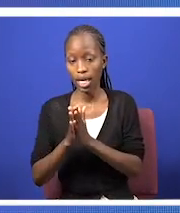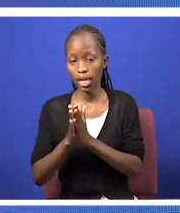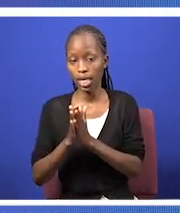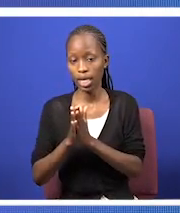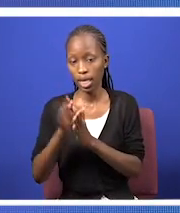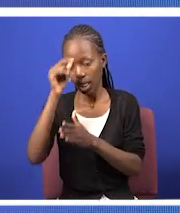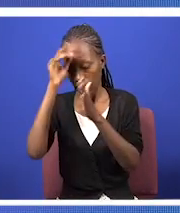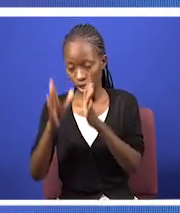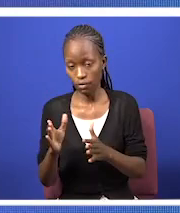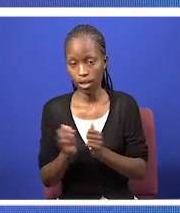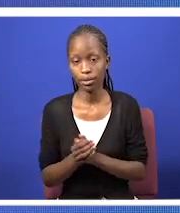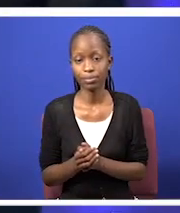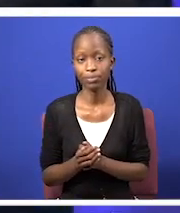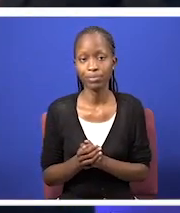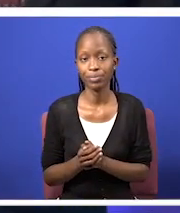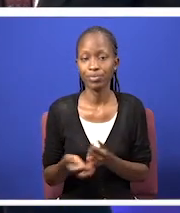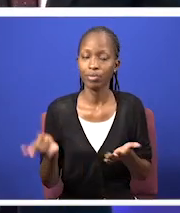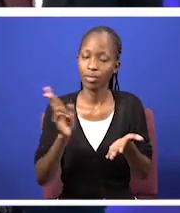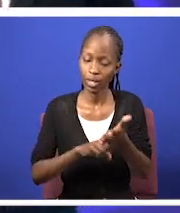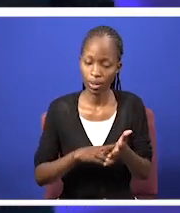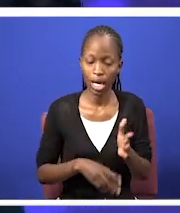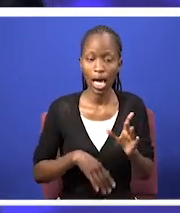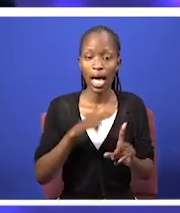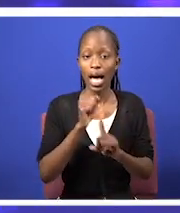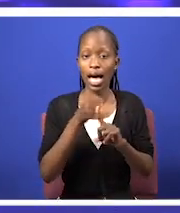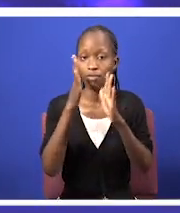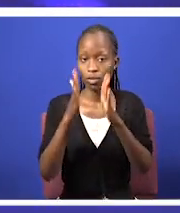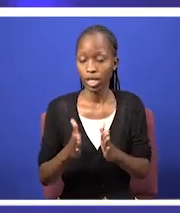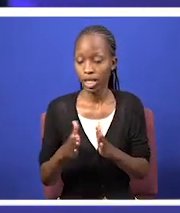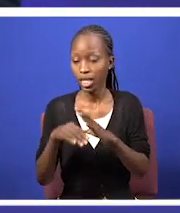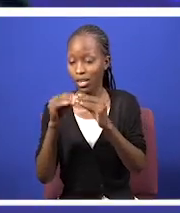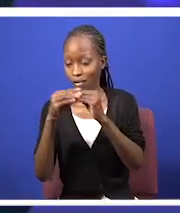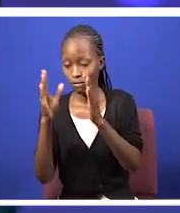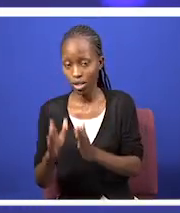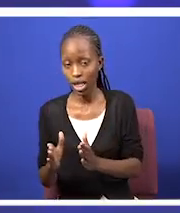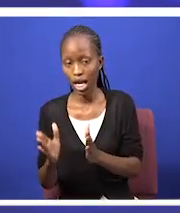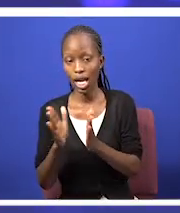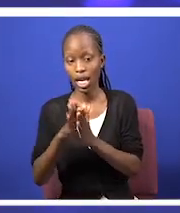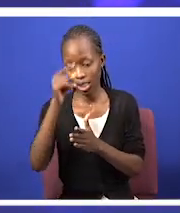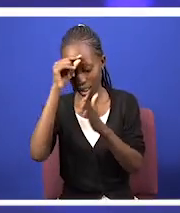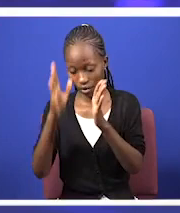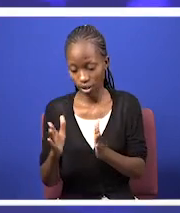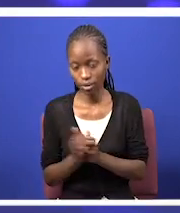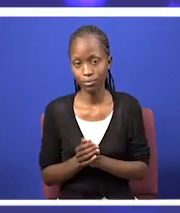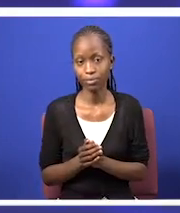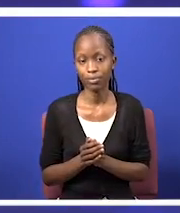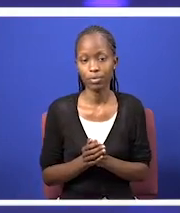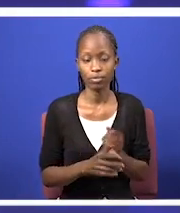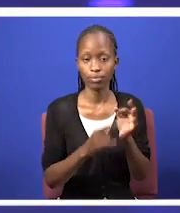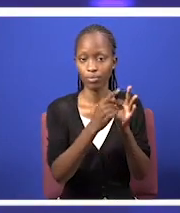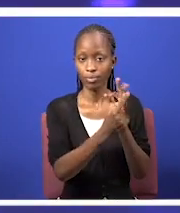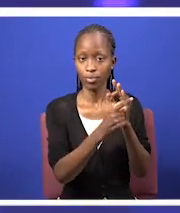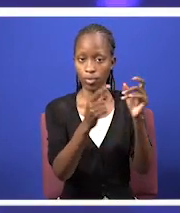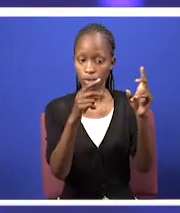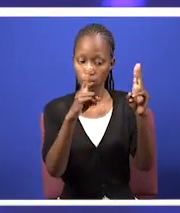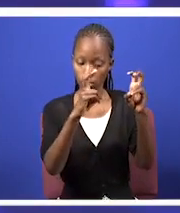Governor. I'll say that again for the sake of my friends in the U.S. Advocate, Comforter, and Governor.